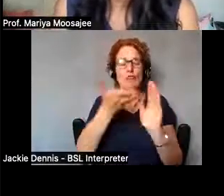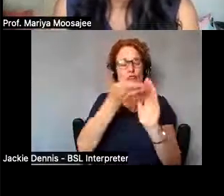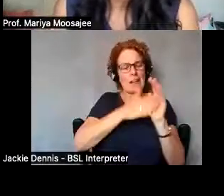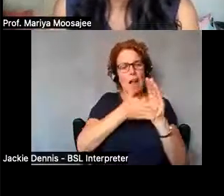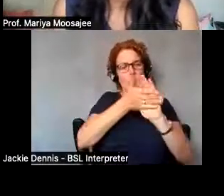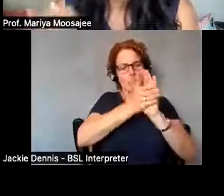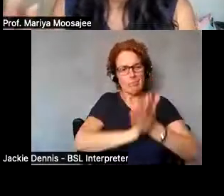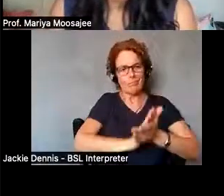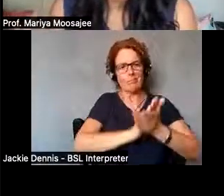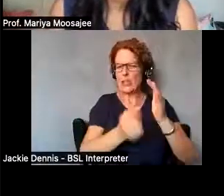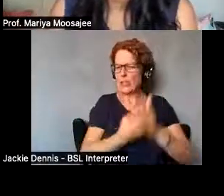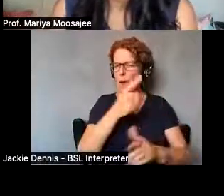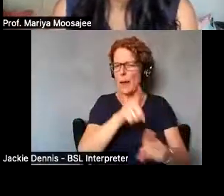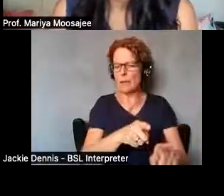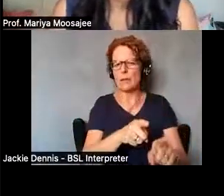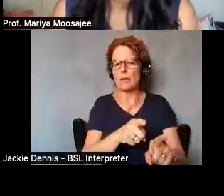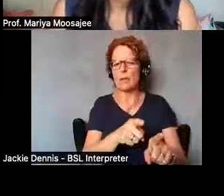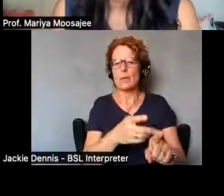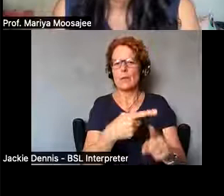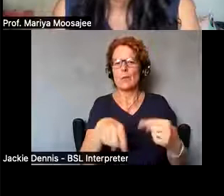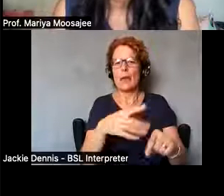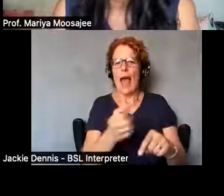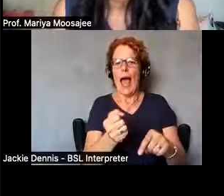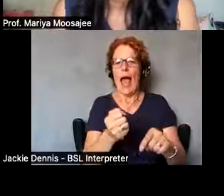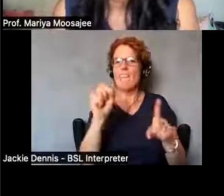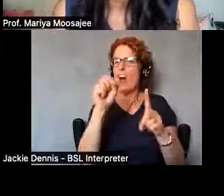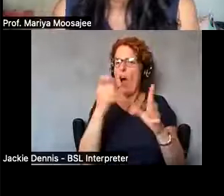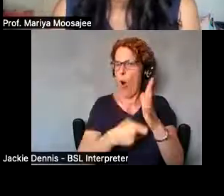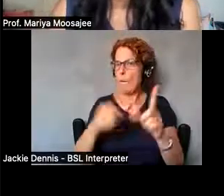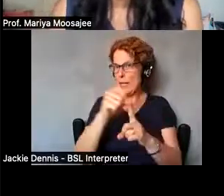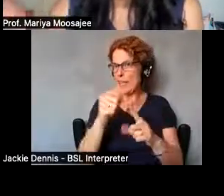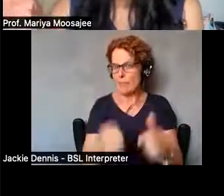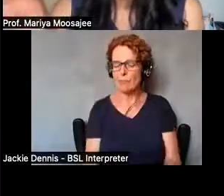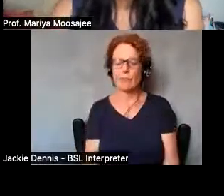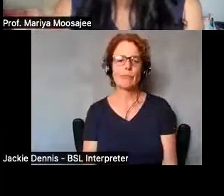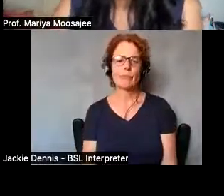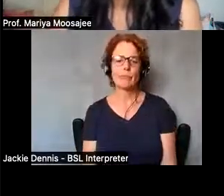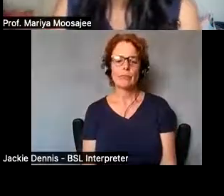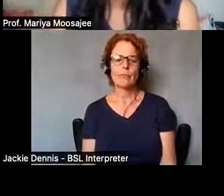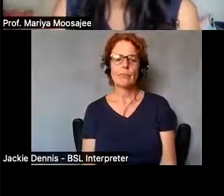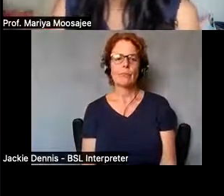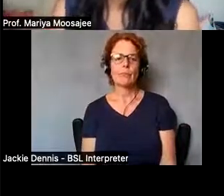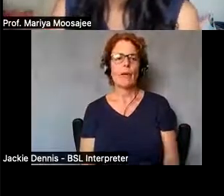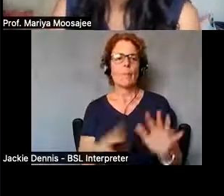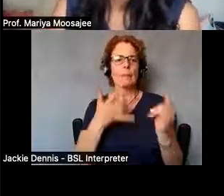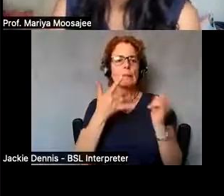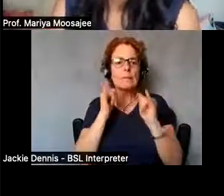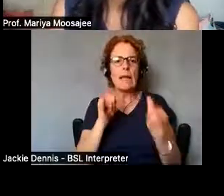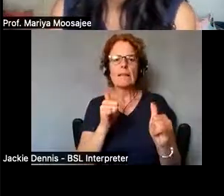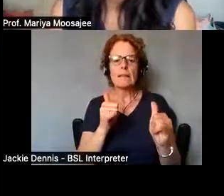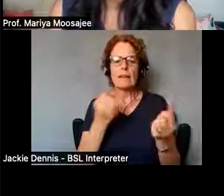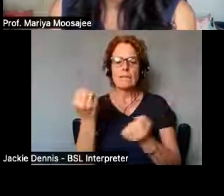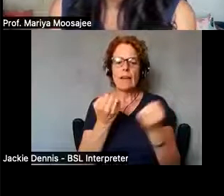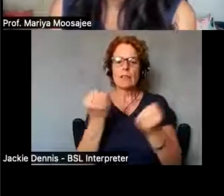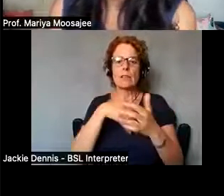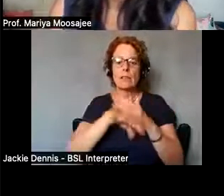in our retinas when we suffer from retinitis pigmentosa. So we tested our vectors in the